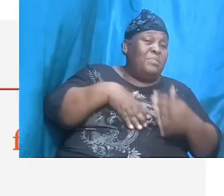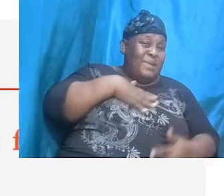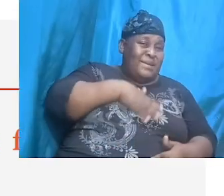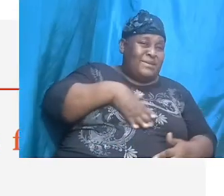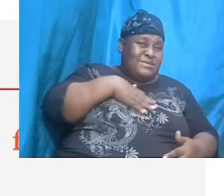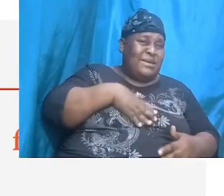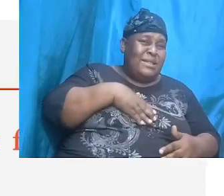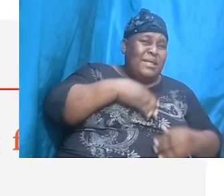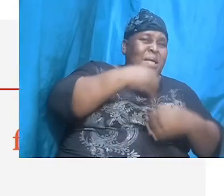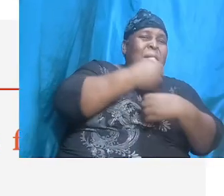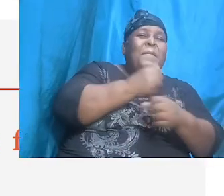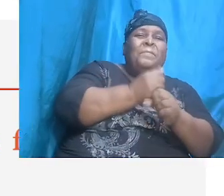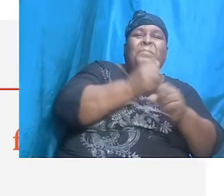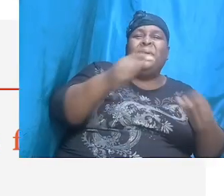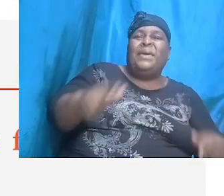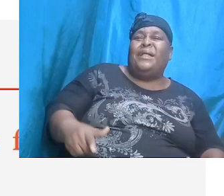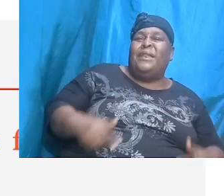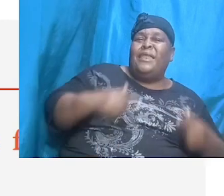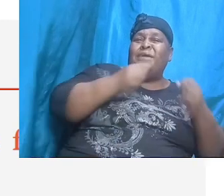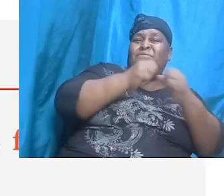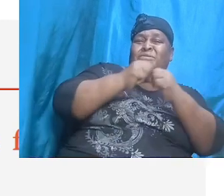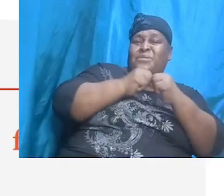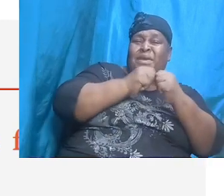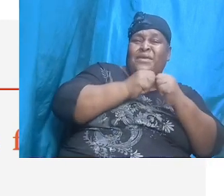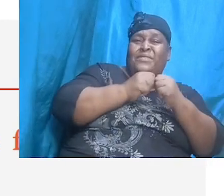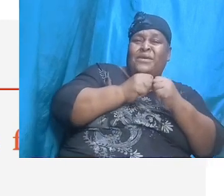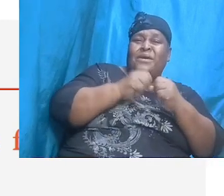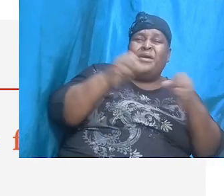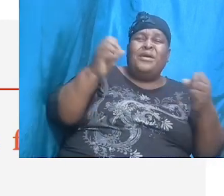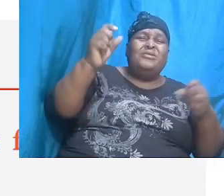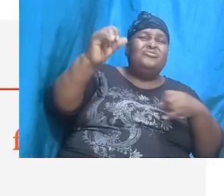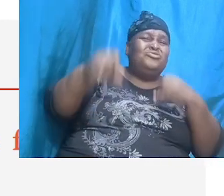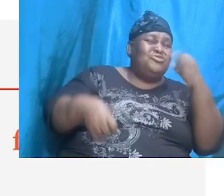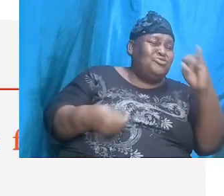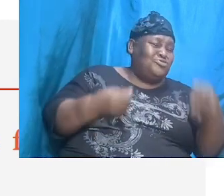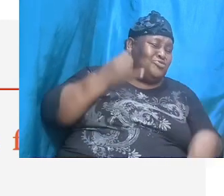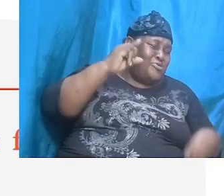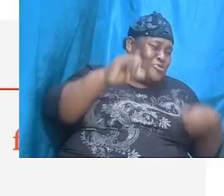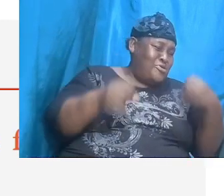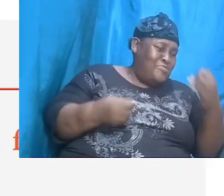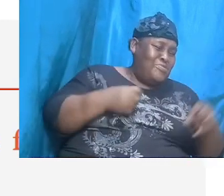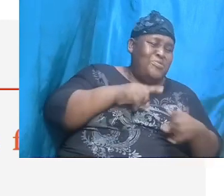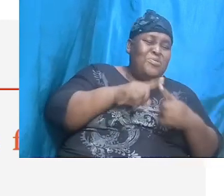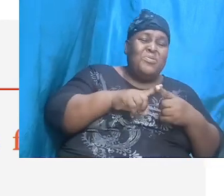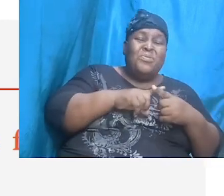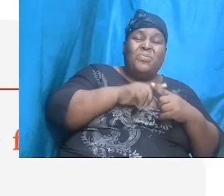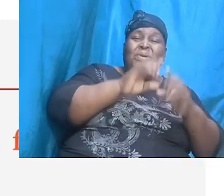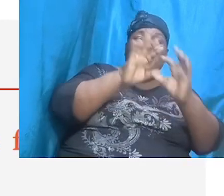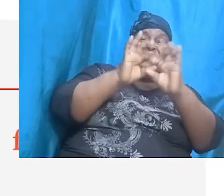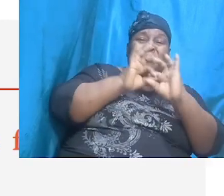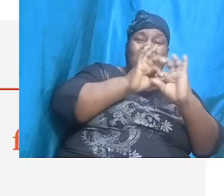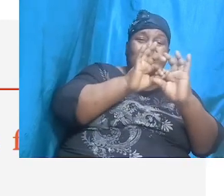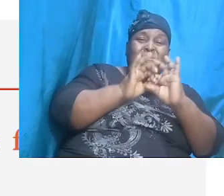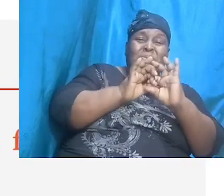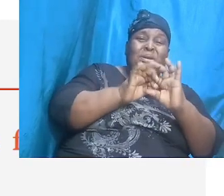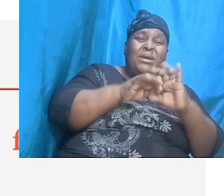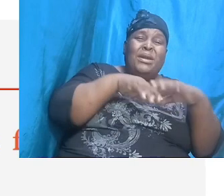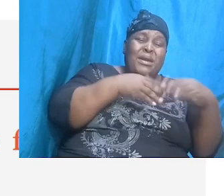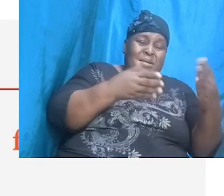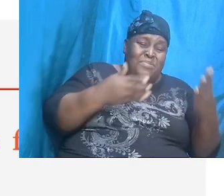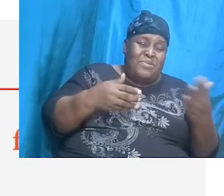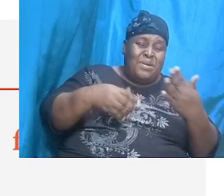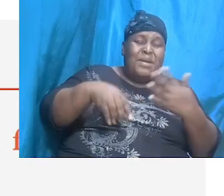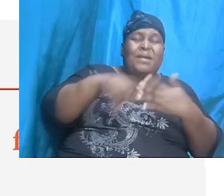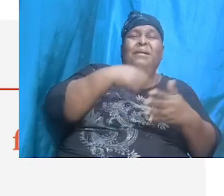more enjoyable when we are united. Brethren, do you notice that whenever we are united, it brings about this love. It